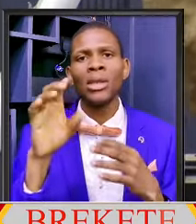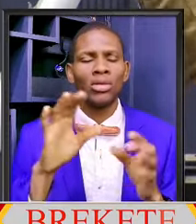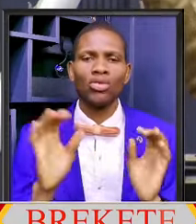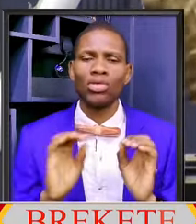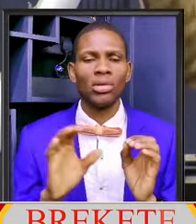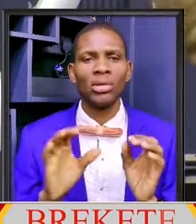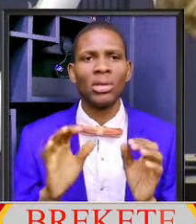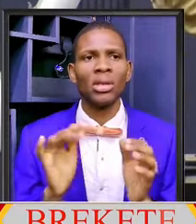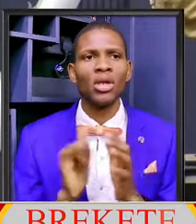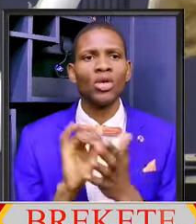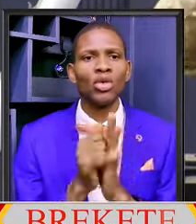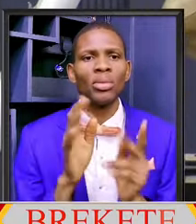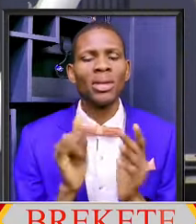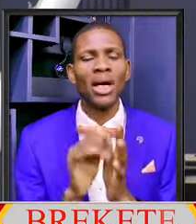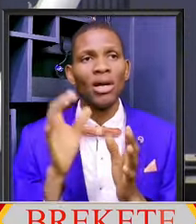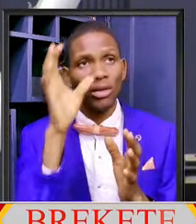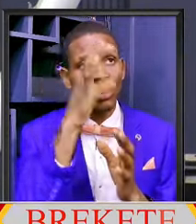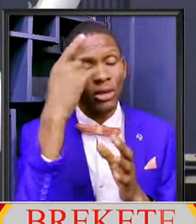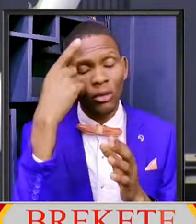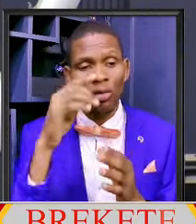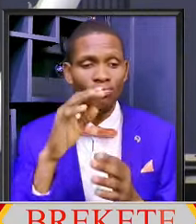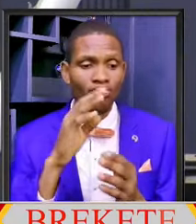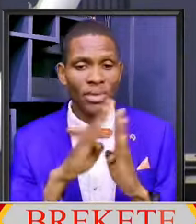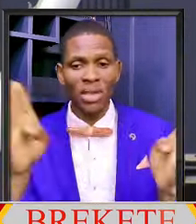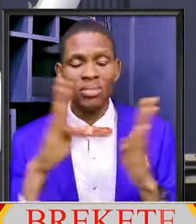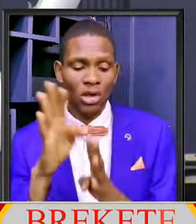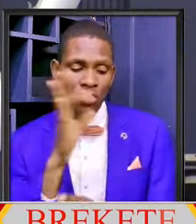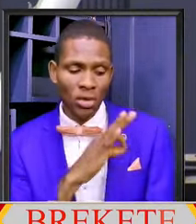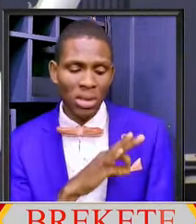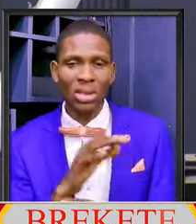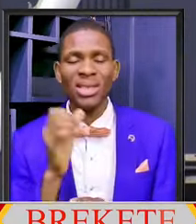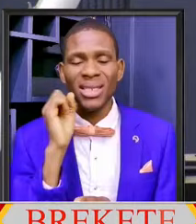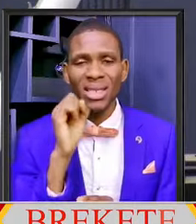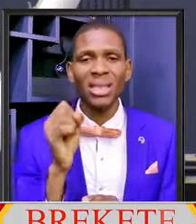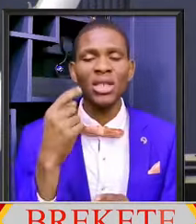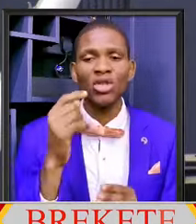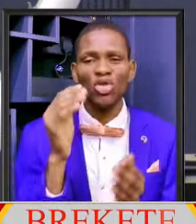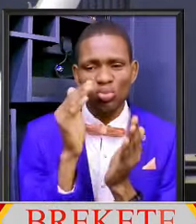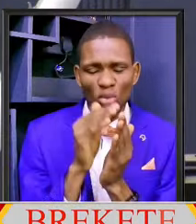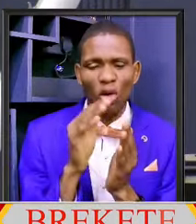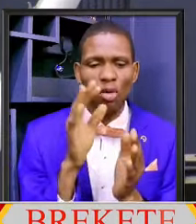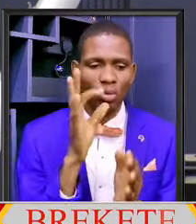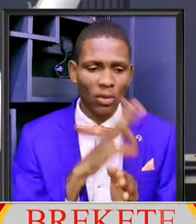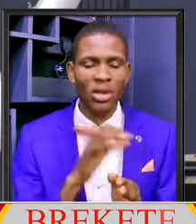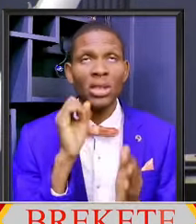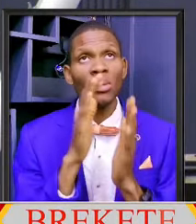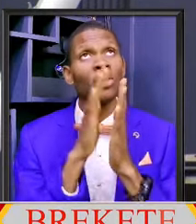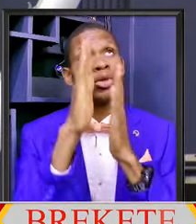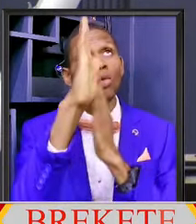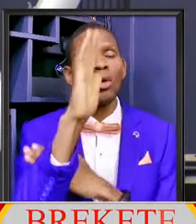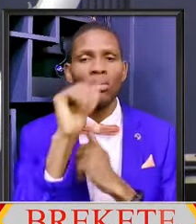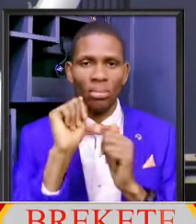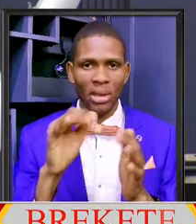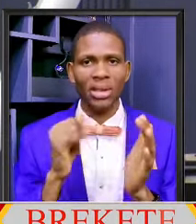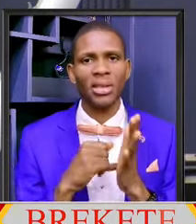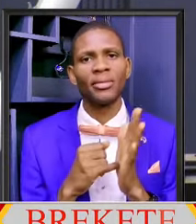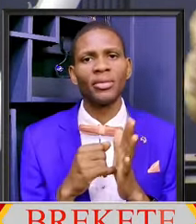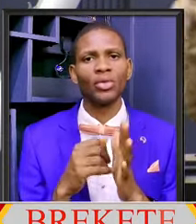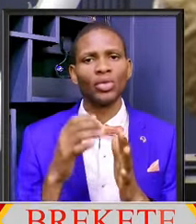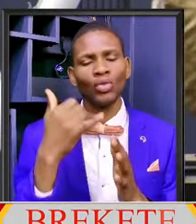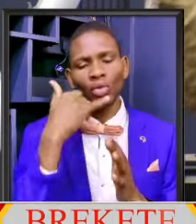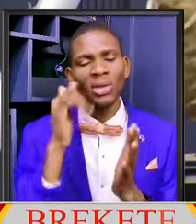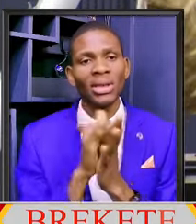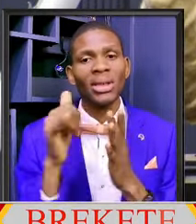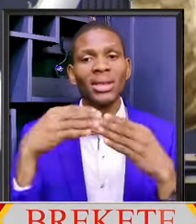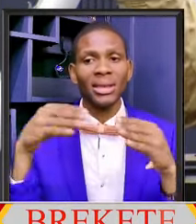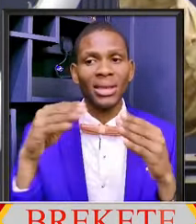Yes, sir. Yes. These ones where they look for big profit, may them go. She, the small profit she they pray, may God bless her. Yes, sir. So, phone where